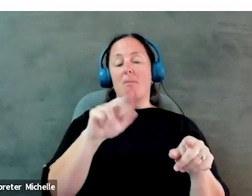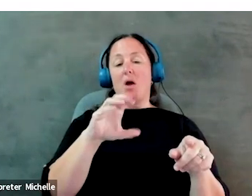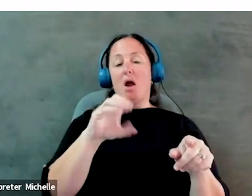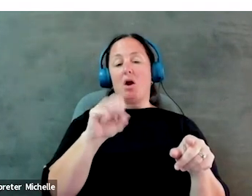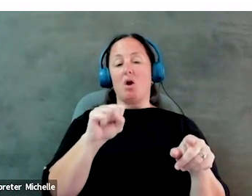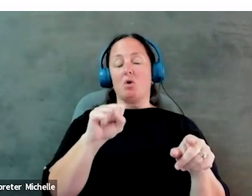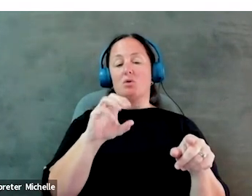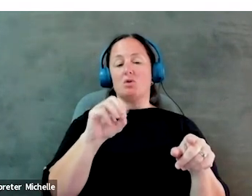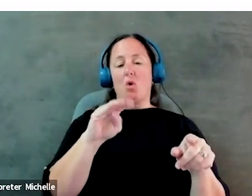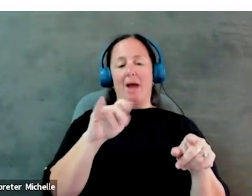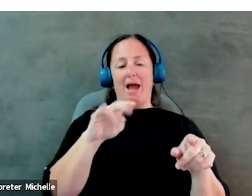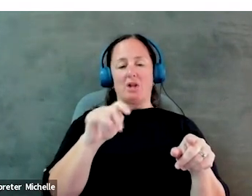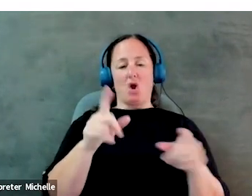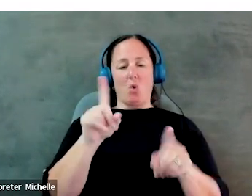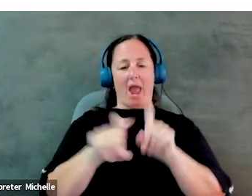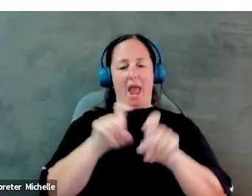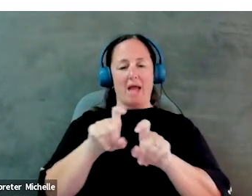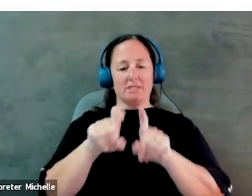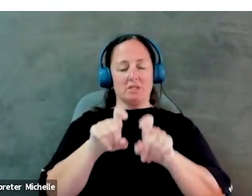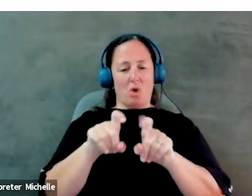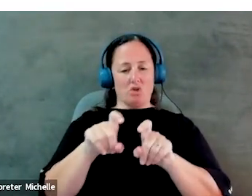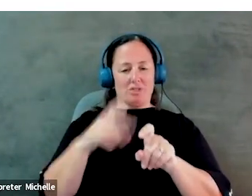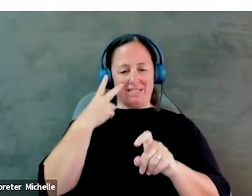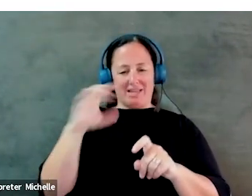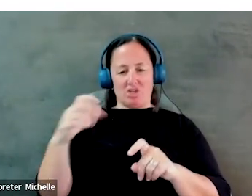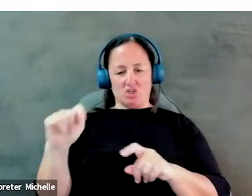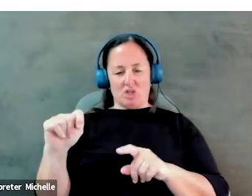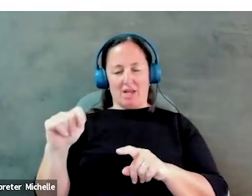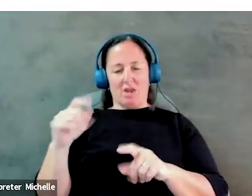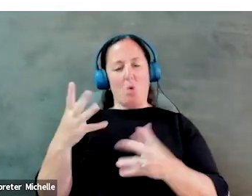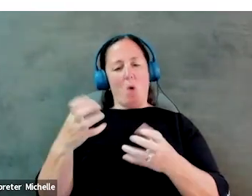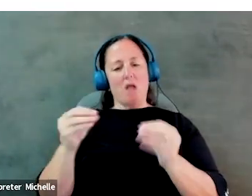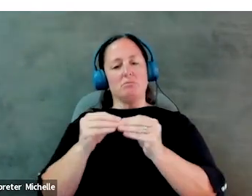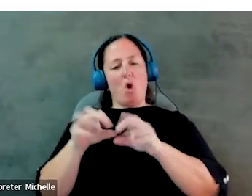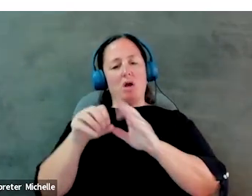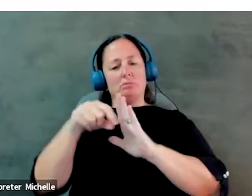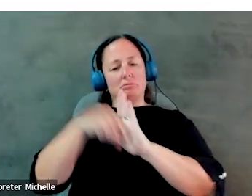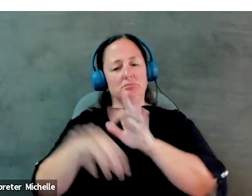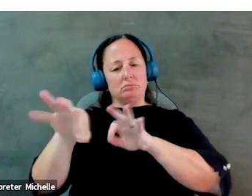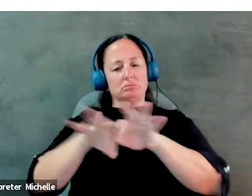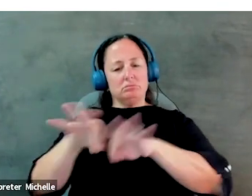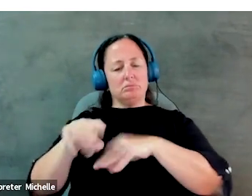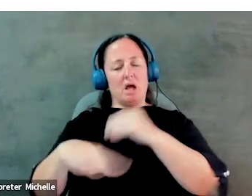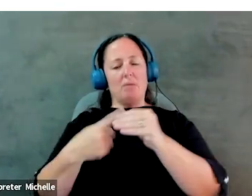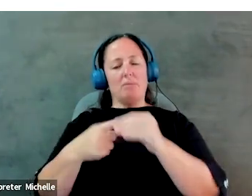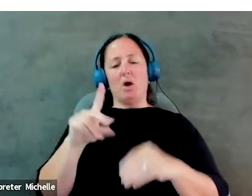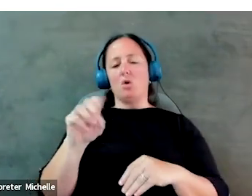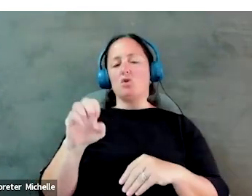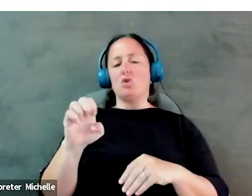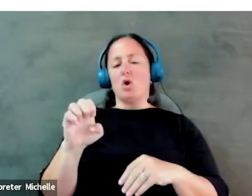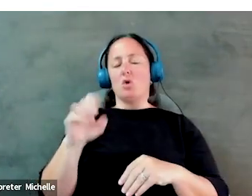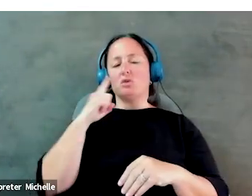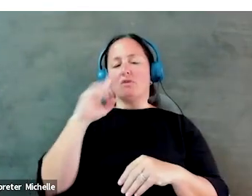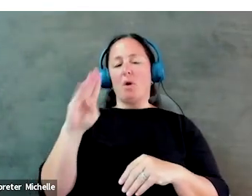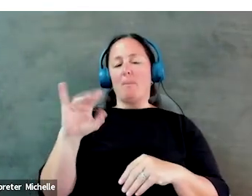Marcos Obando asked a question in the chat. He wants more details about the doses